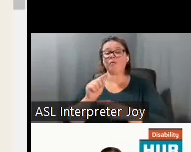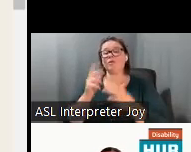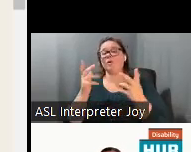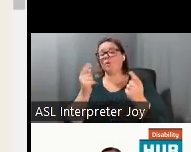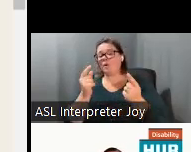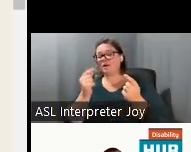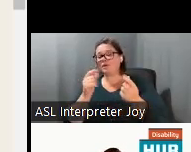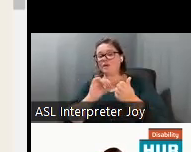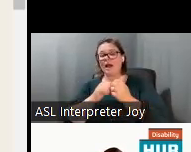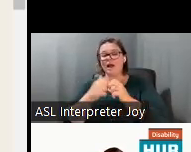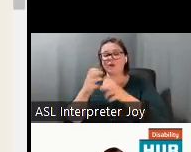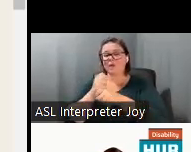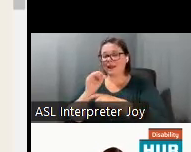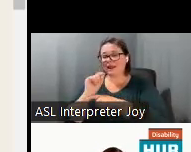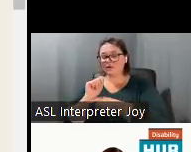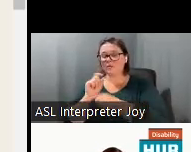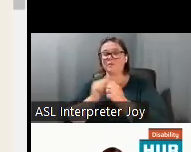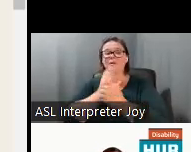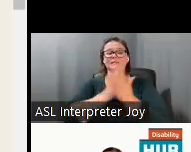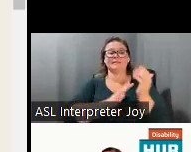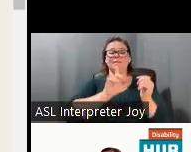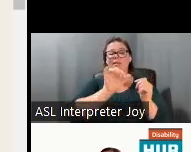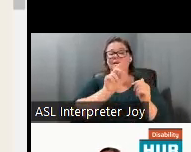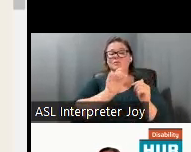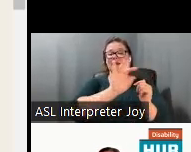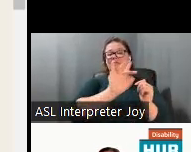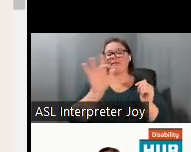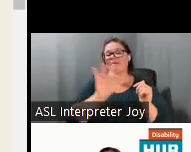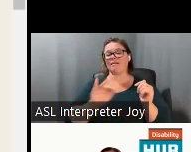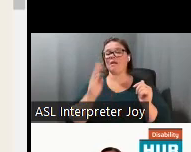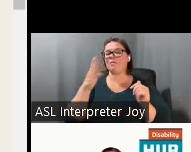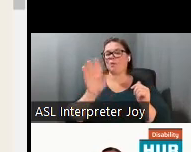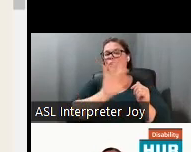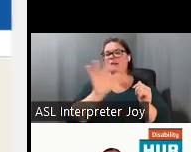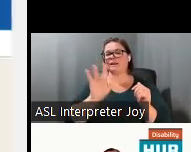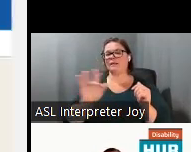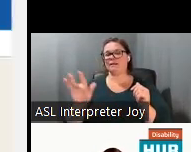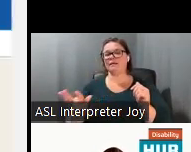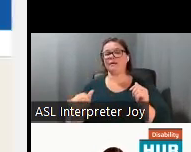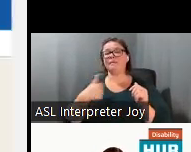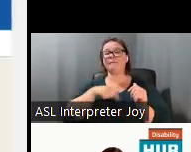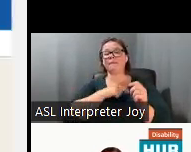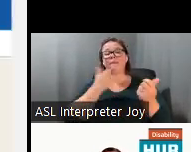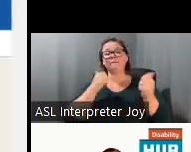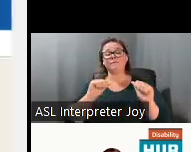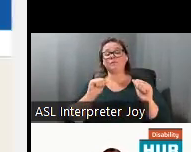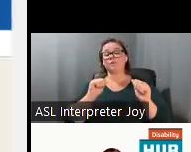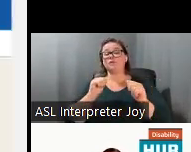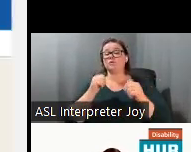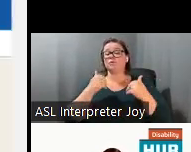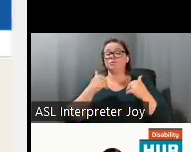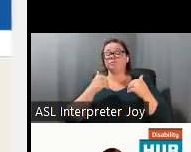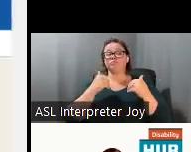how do you get it, with some clickable links in there. So we've tried to take what we can of